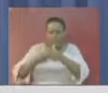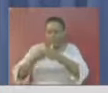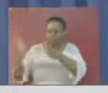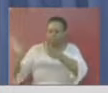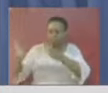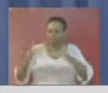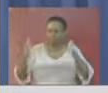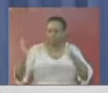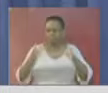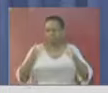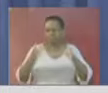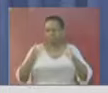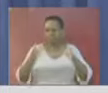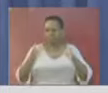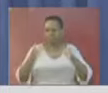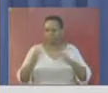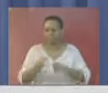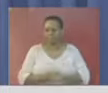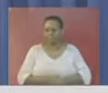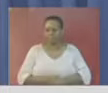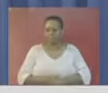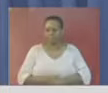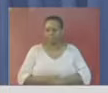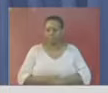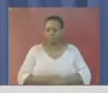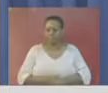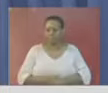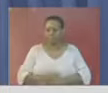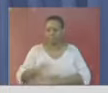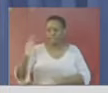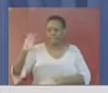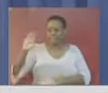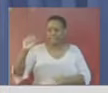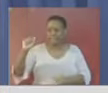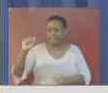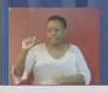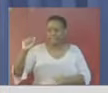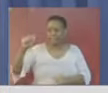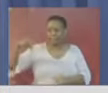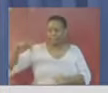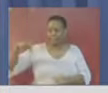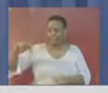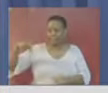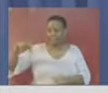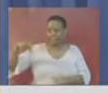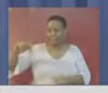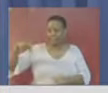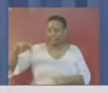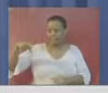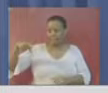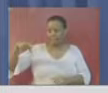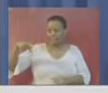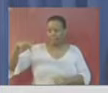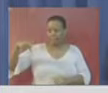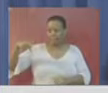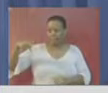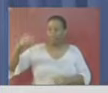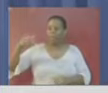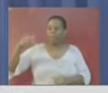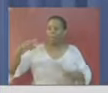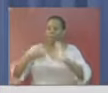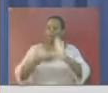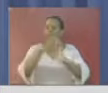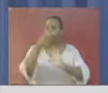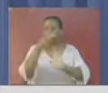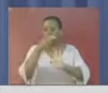Health is on it today. This is a K-Park hotel. It's going to give us almost an additional 100 rooms. And what I'm asking, Prime